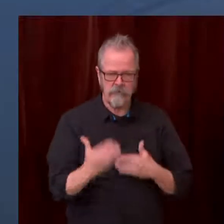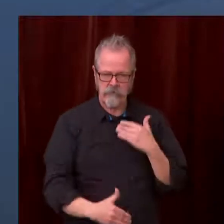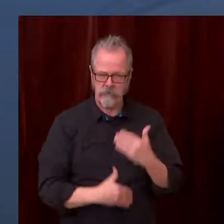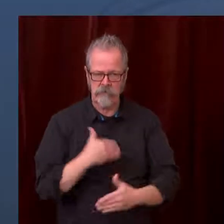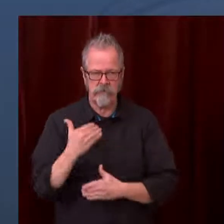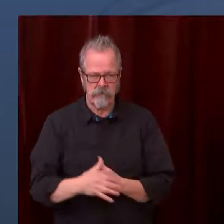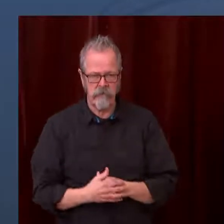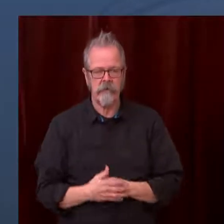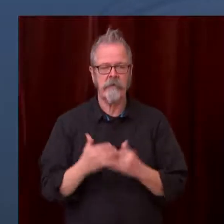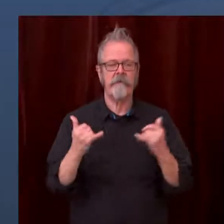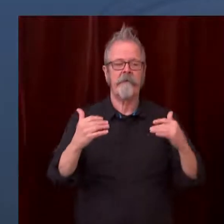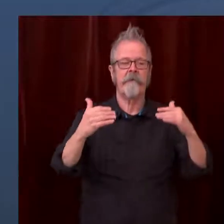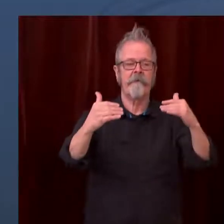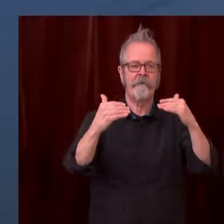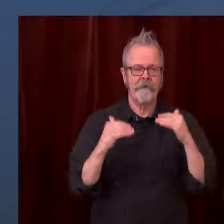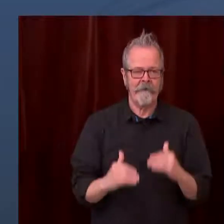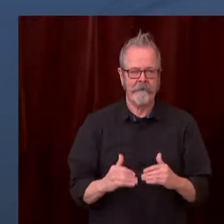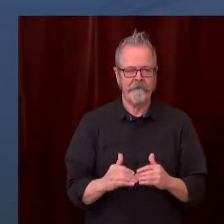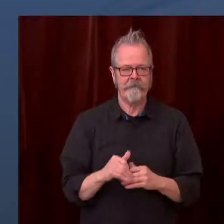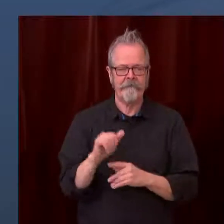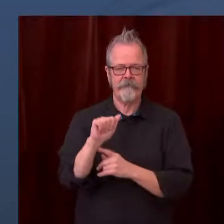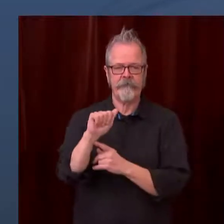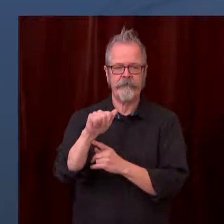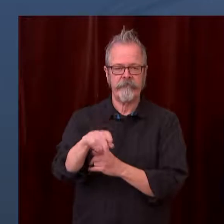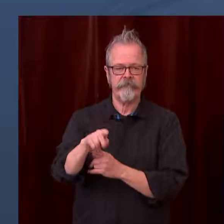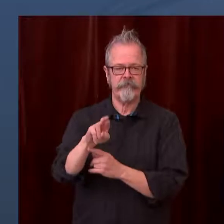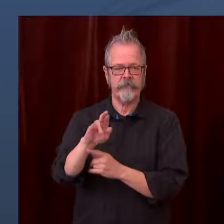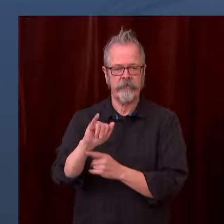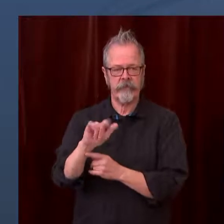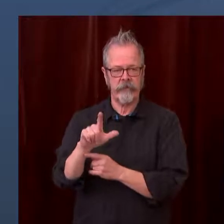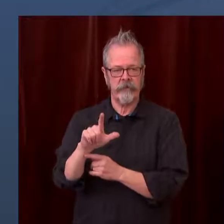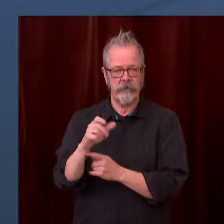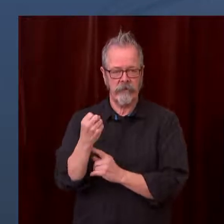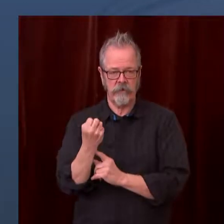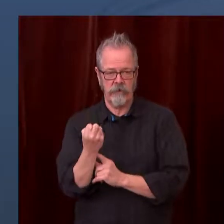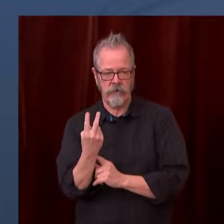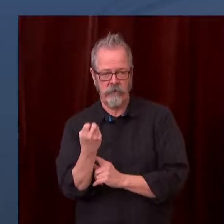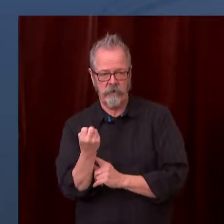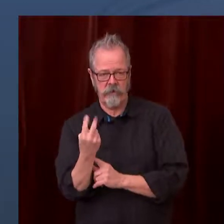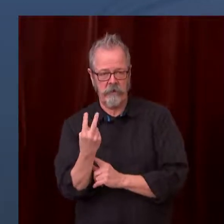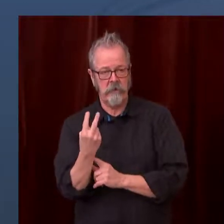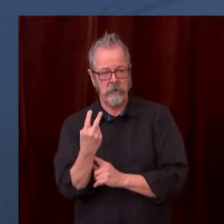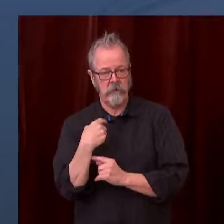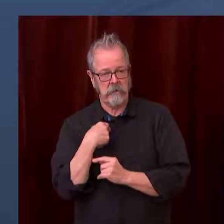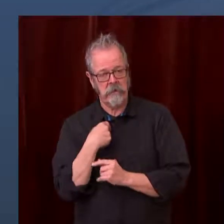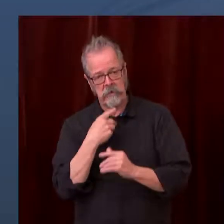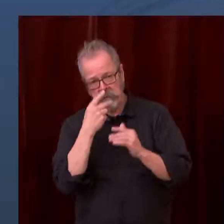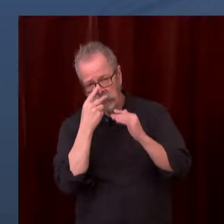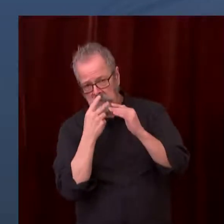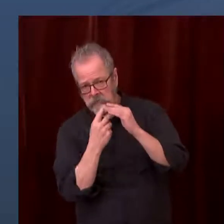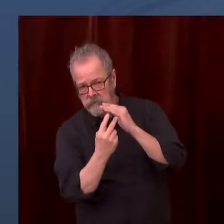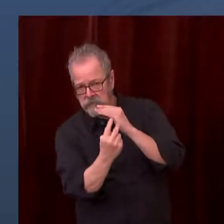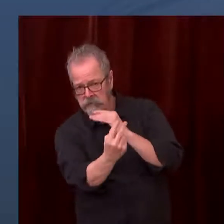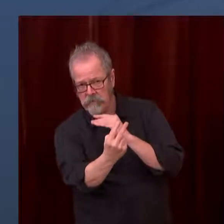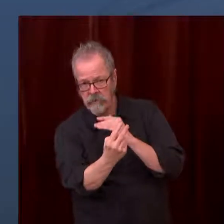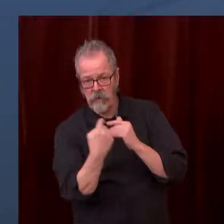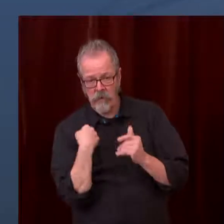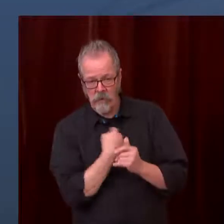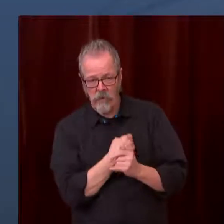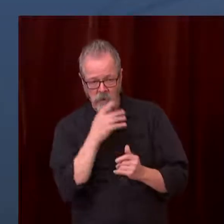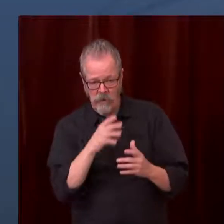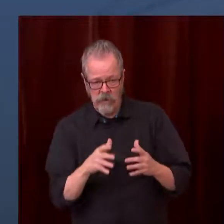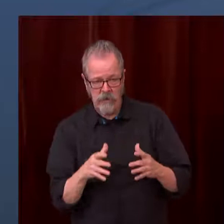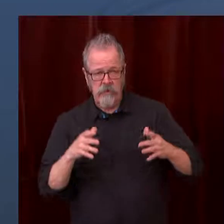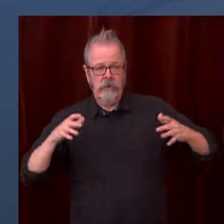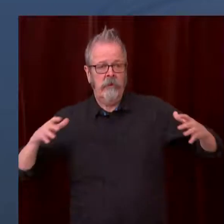individuals eligible for the vaccine. By April 12th, we hope that people who are 50 years and older who have 2